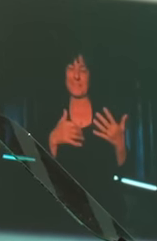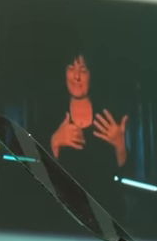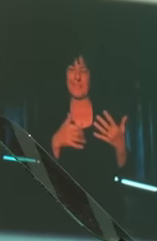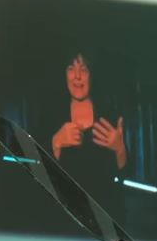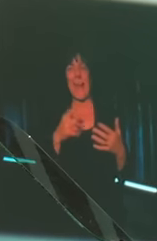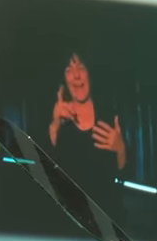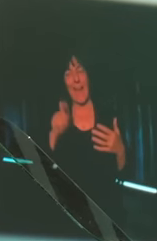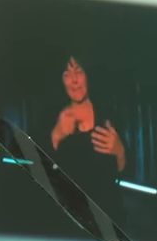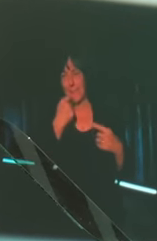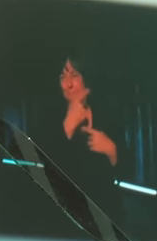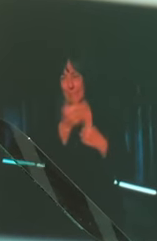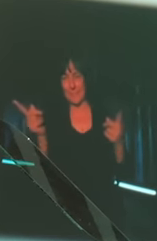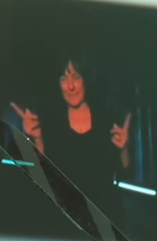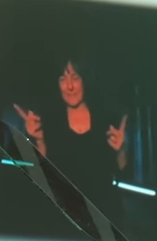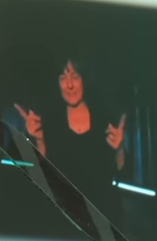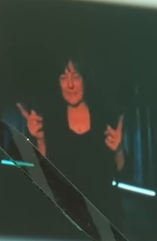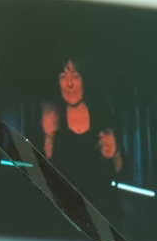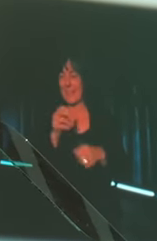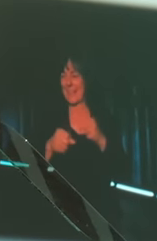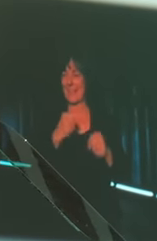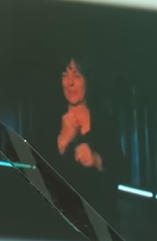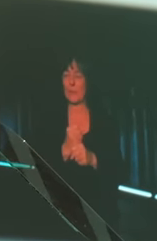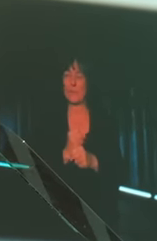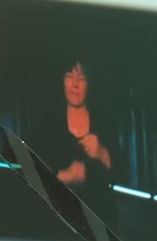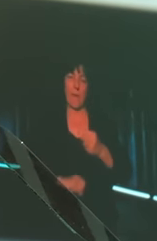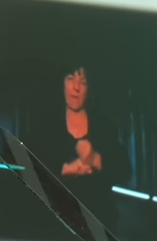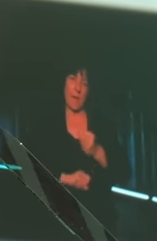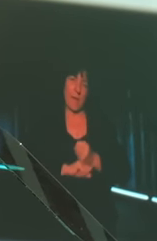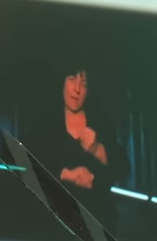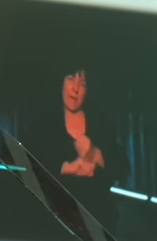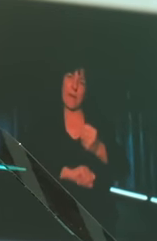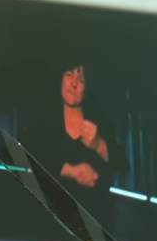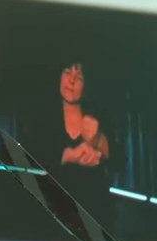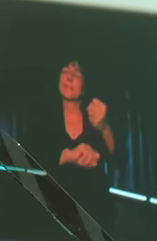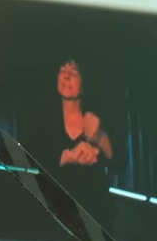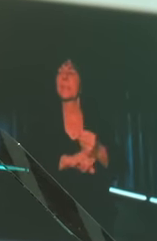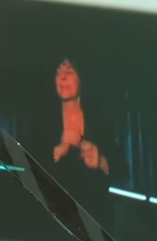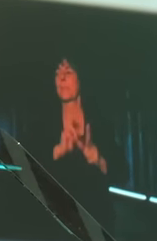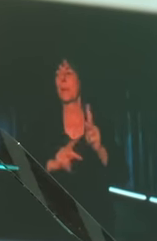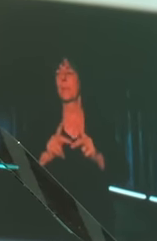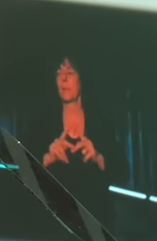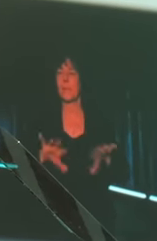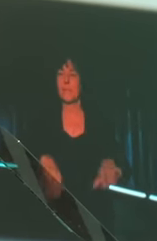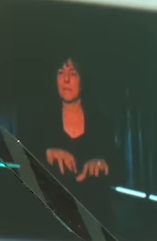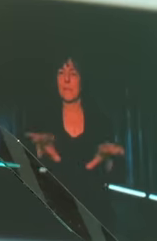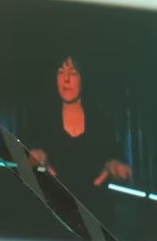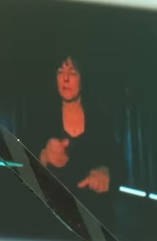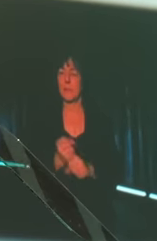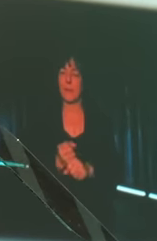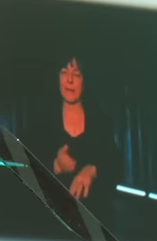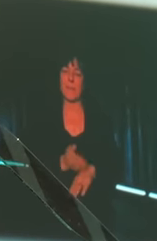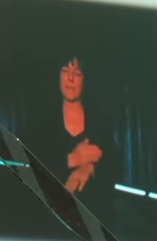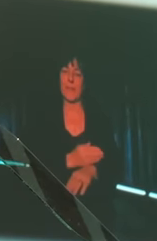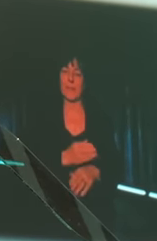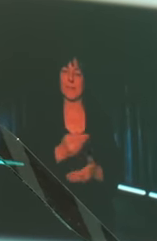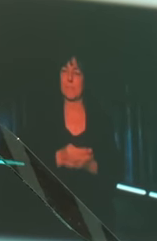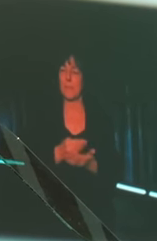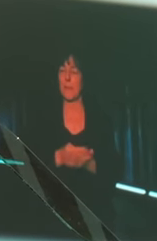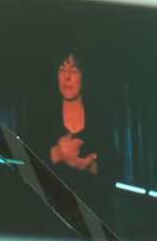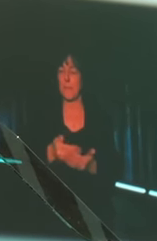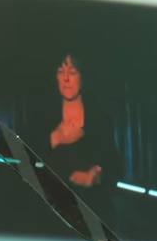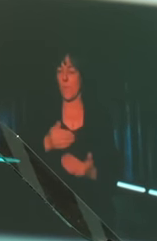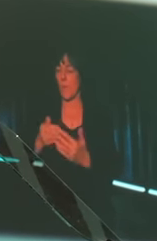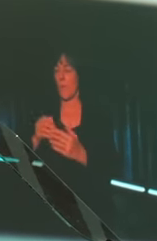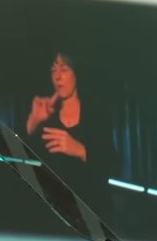I can't fail to mention the years of advocacy that folks put in to get advanced appropriations